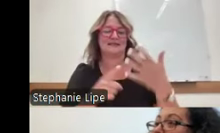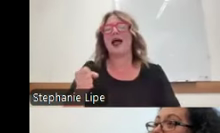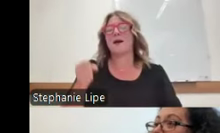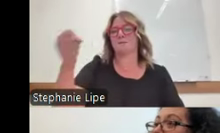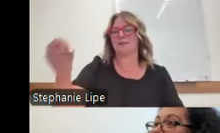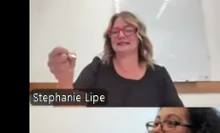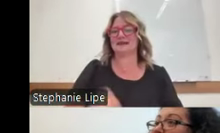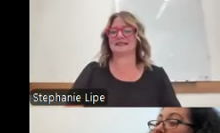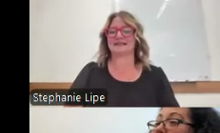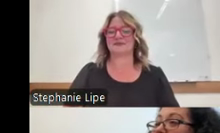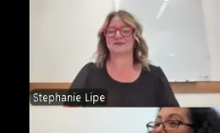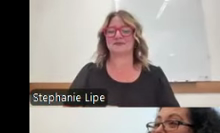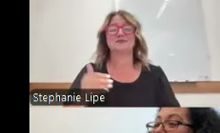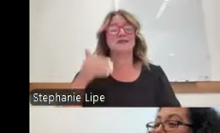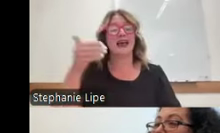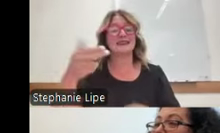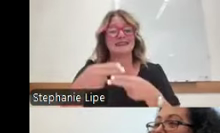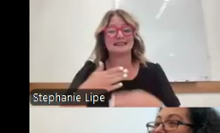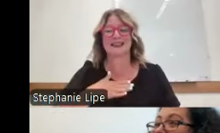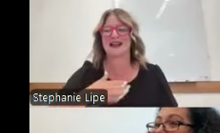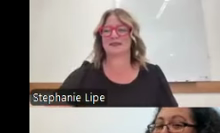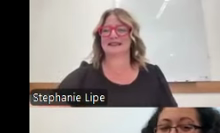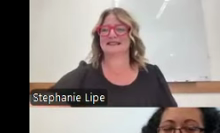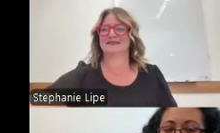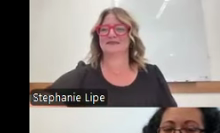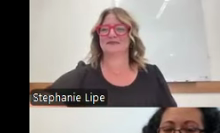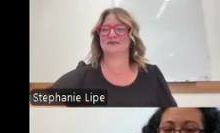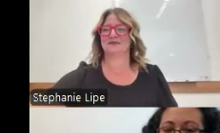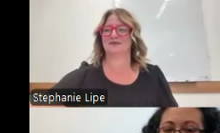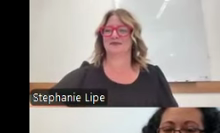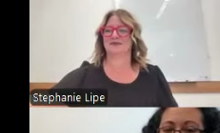restorative services, as well as placement. Next slide, please.